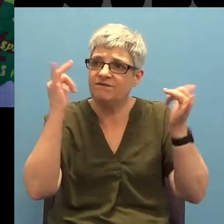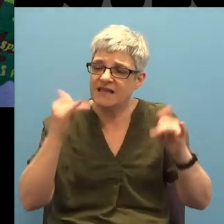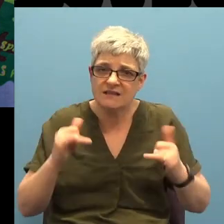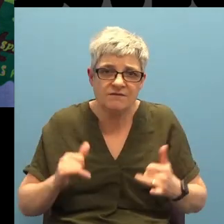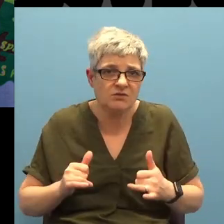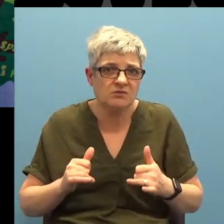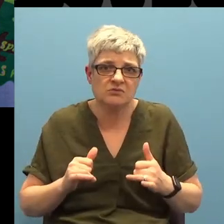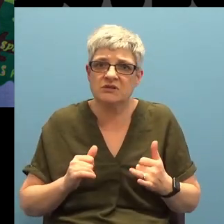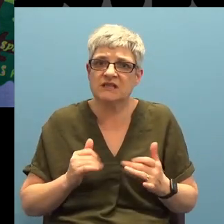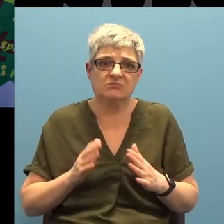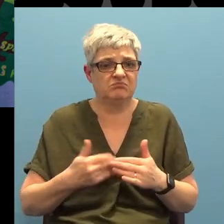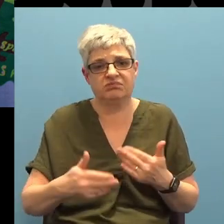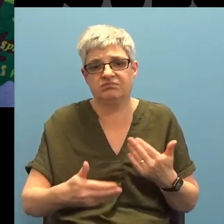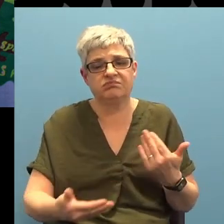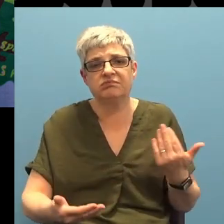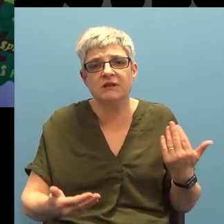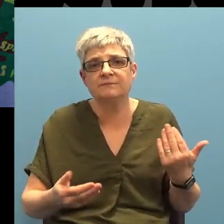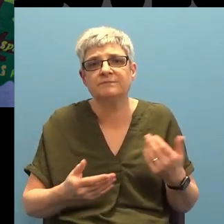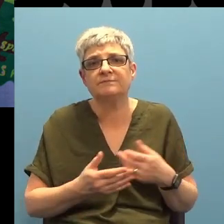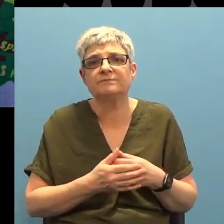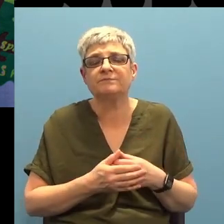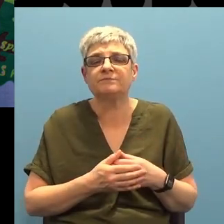festivals and so on.